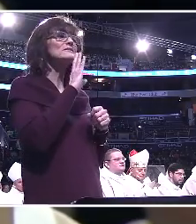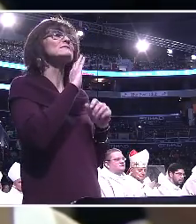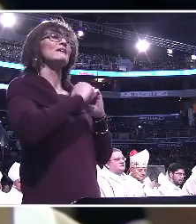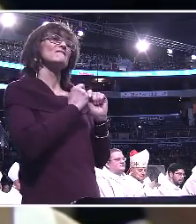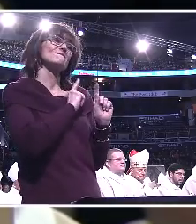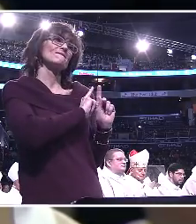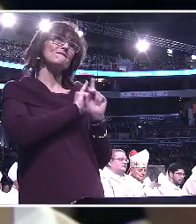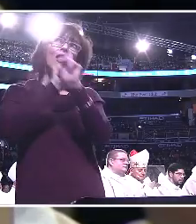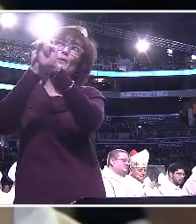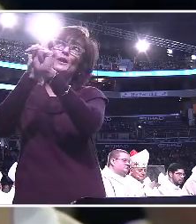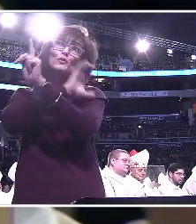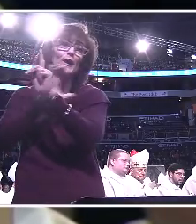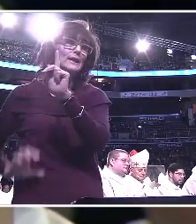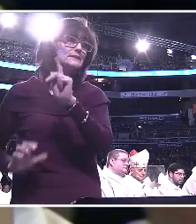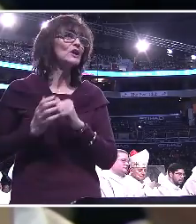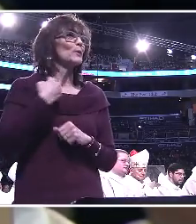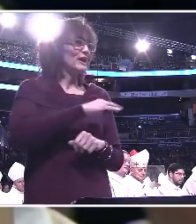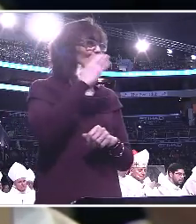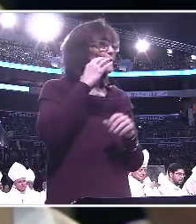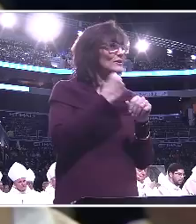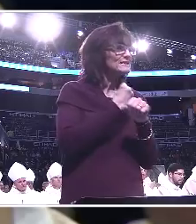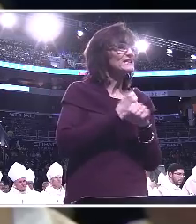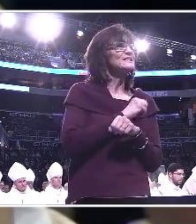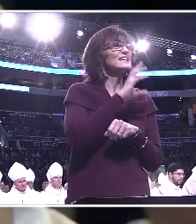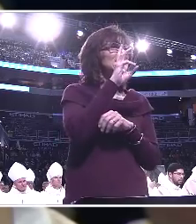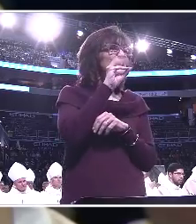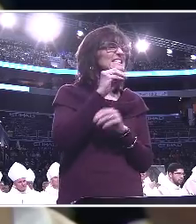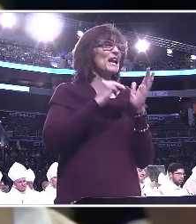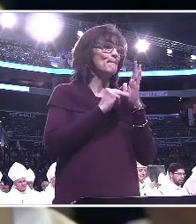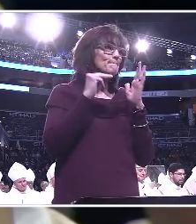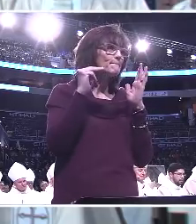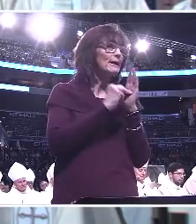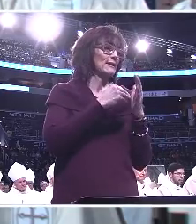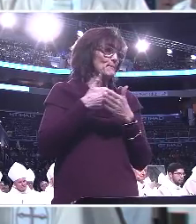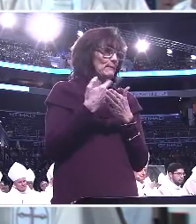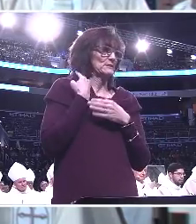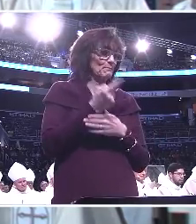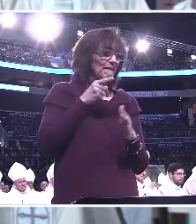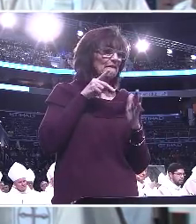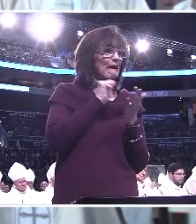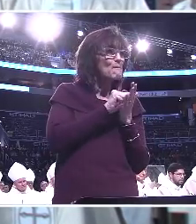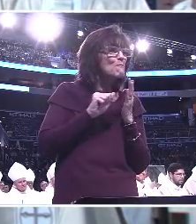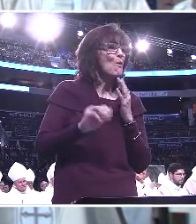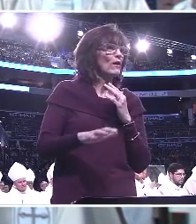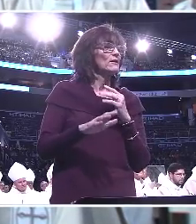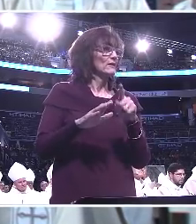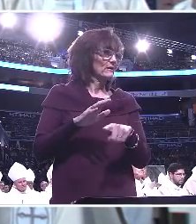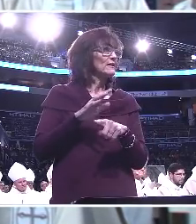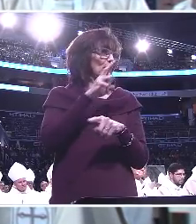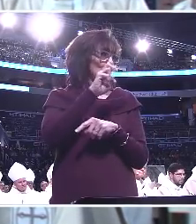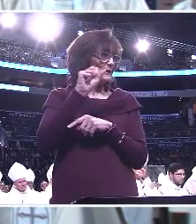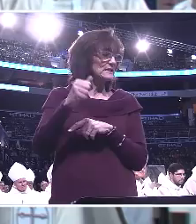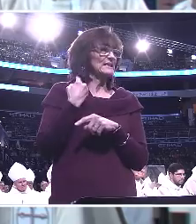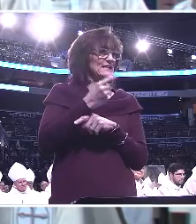And we all know the statistics, right? 60 million babies aborted in the United States since Roe v. Wade. Who knows what these children